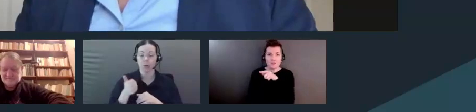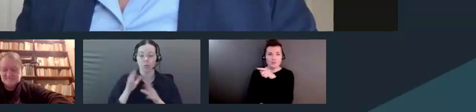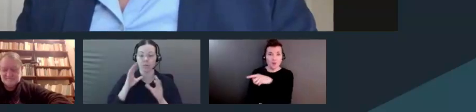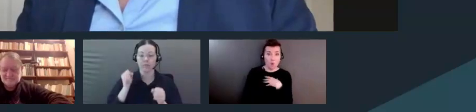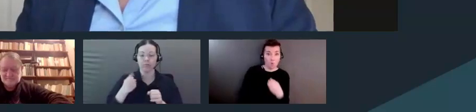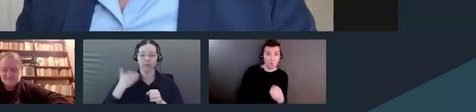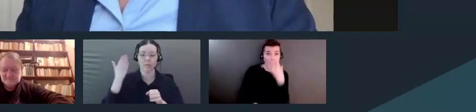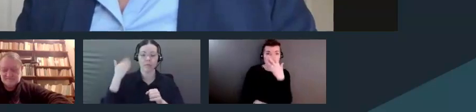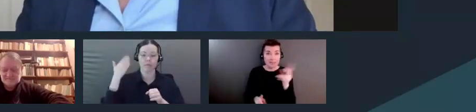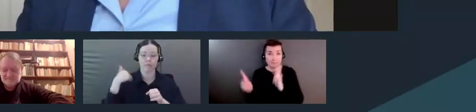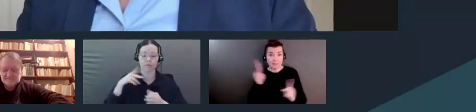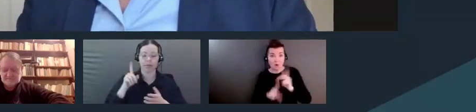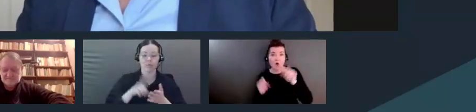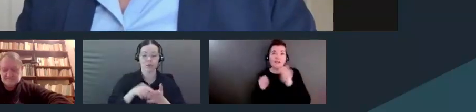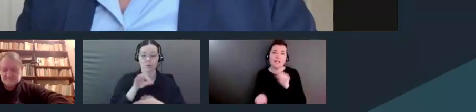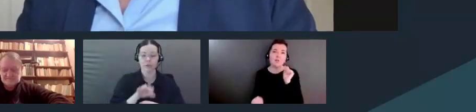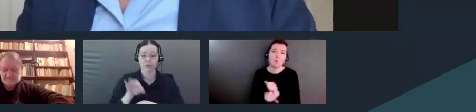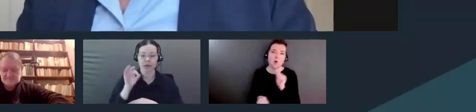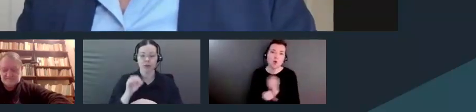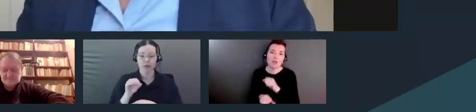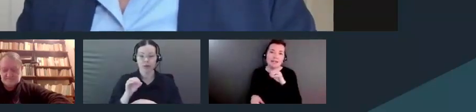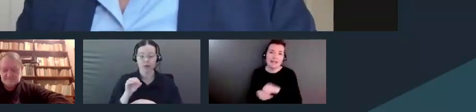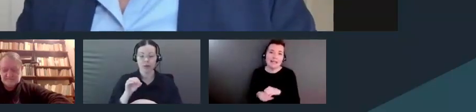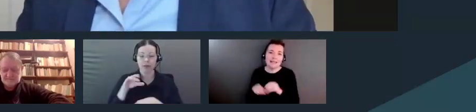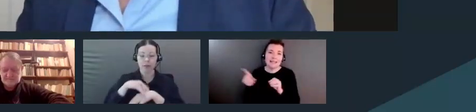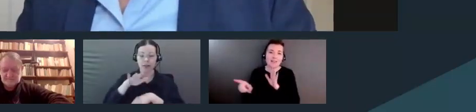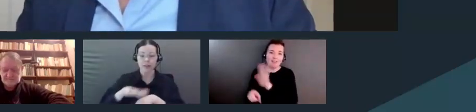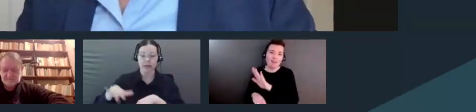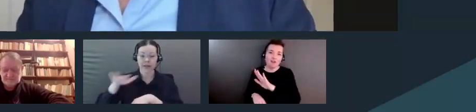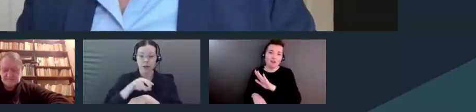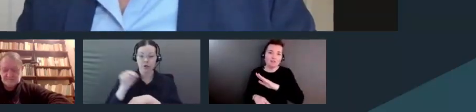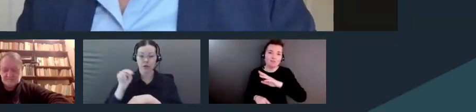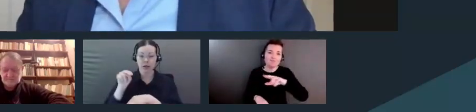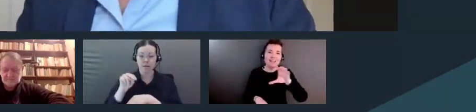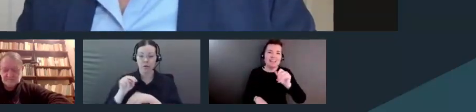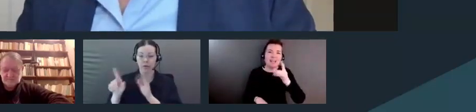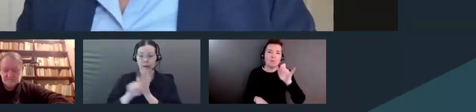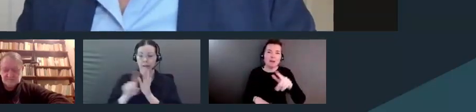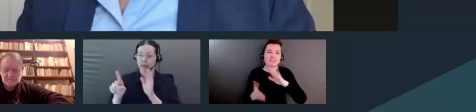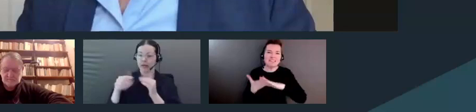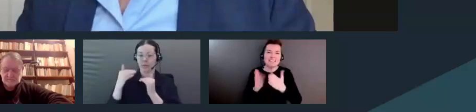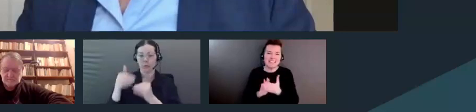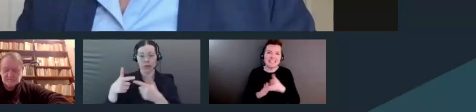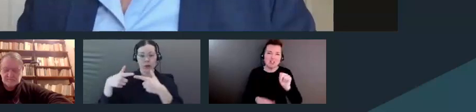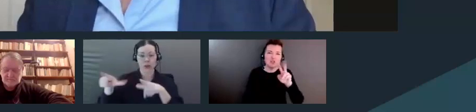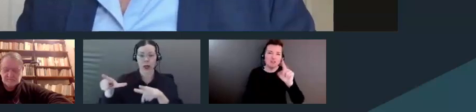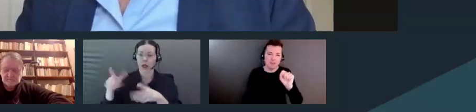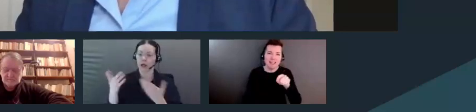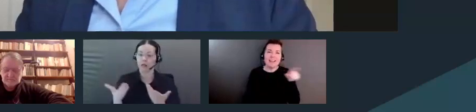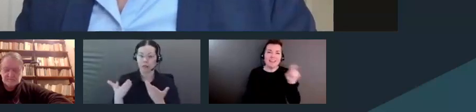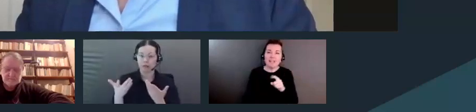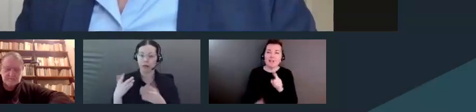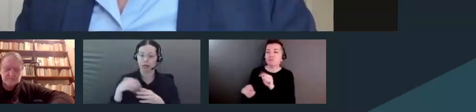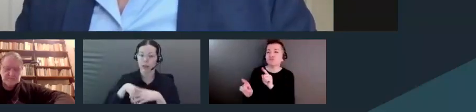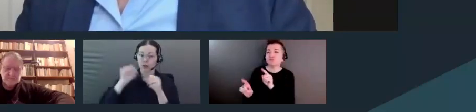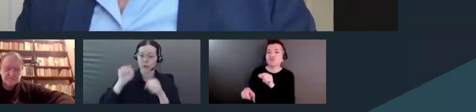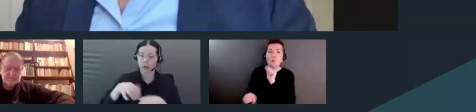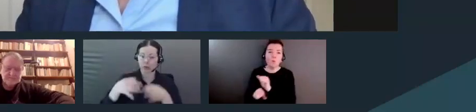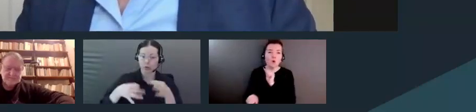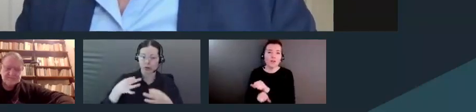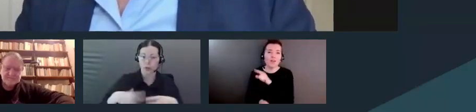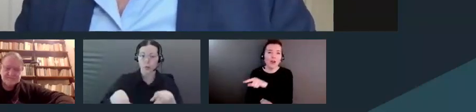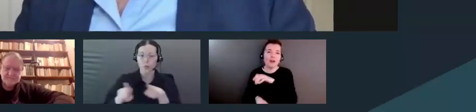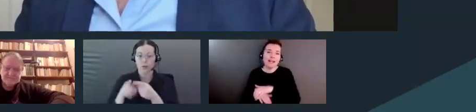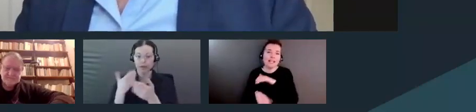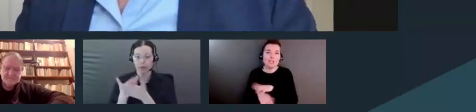can work in English in Iqaluit, mostly, the capital of Nunavut, for a short while. And then they